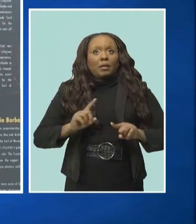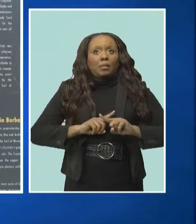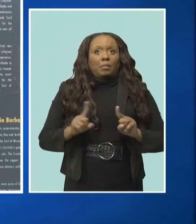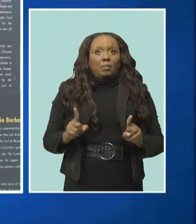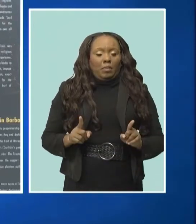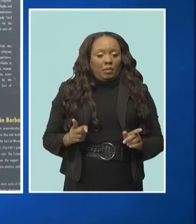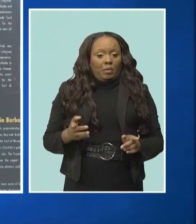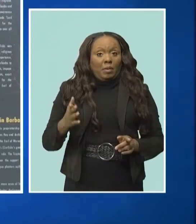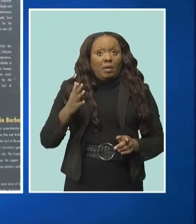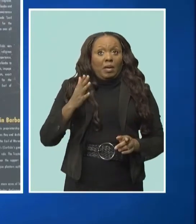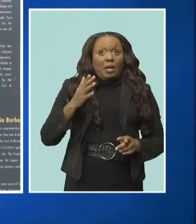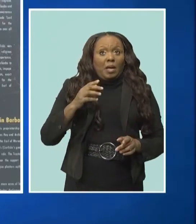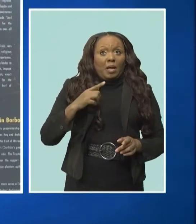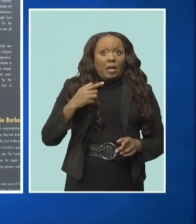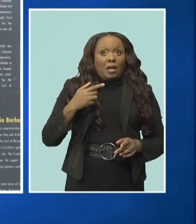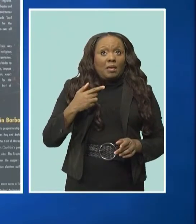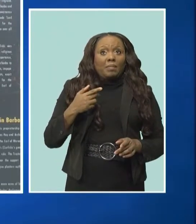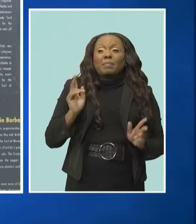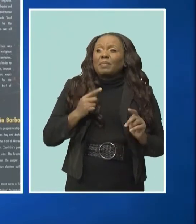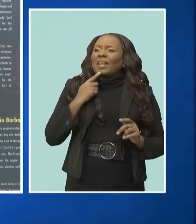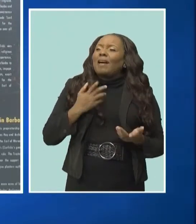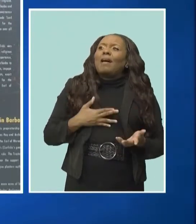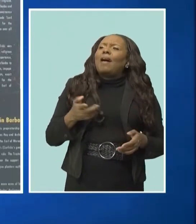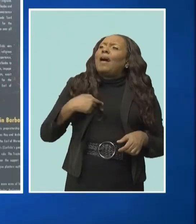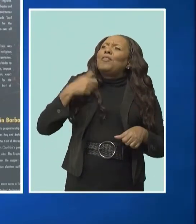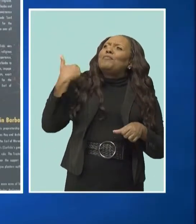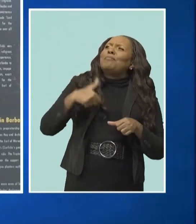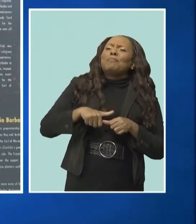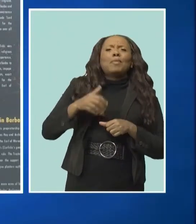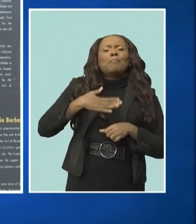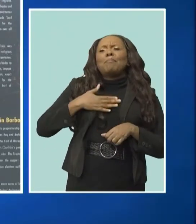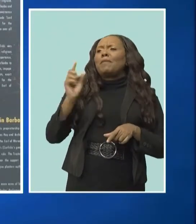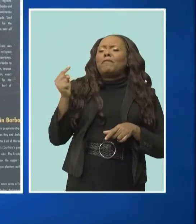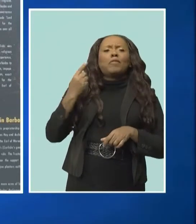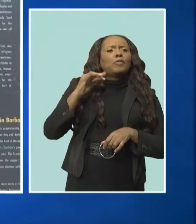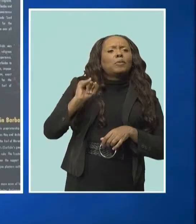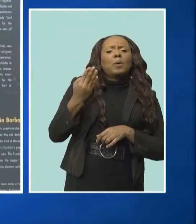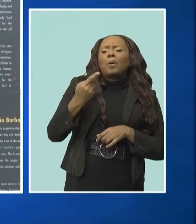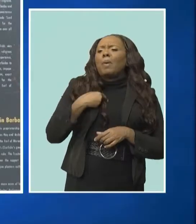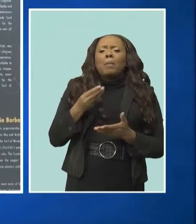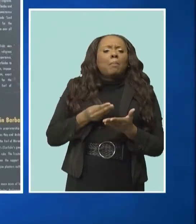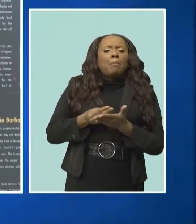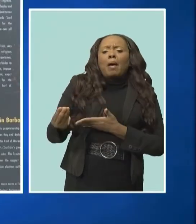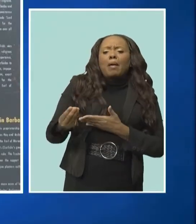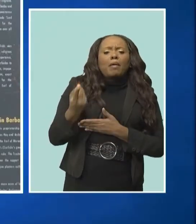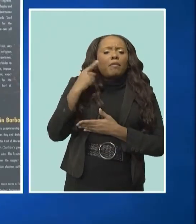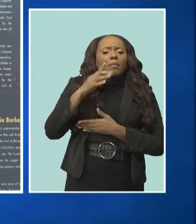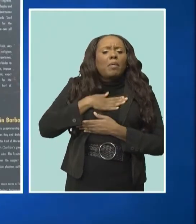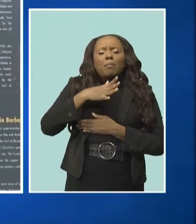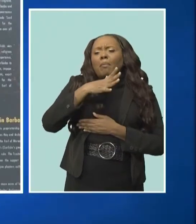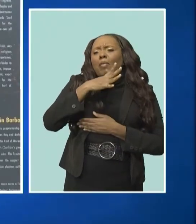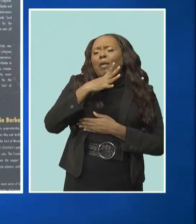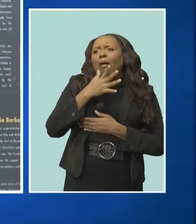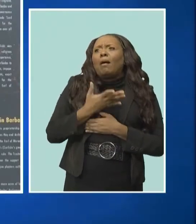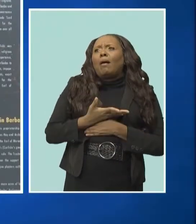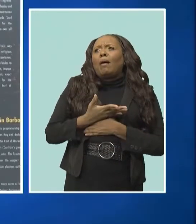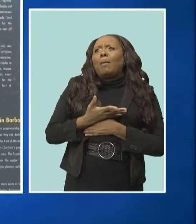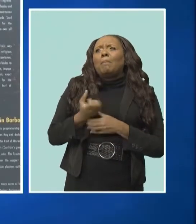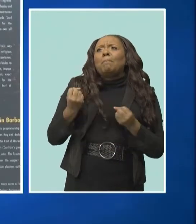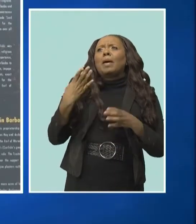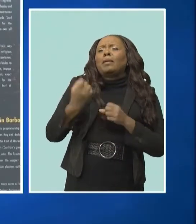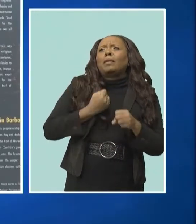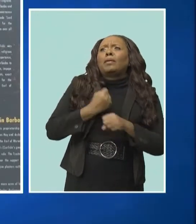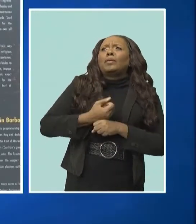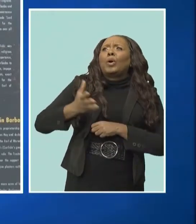ever had, I bought that stove for my mother, and I am not about to part with it, right? We become very sentimental about things like